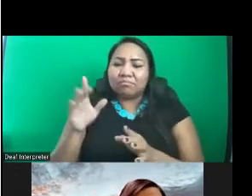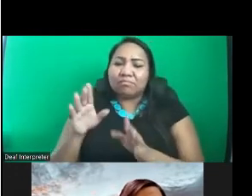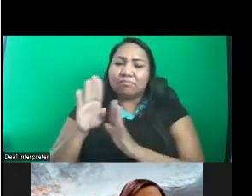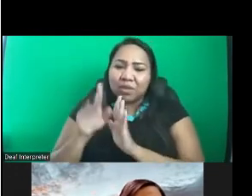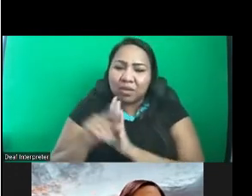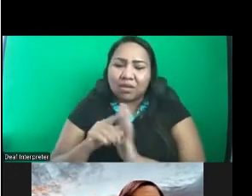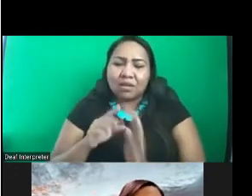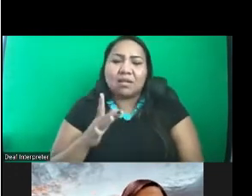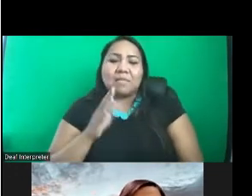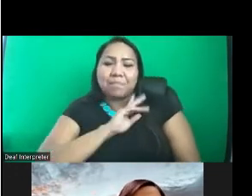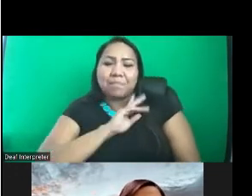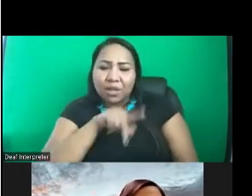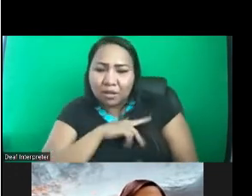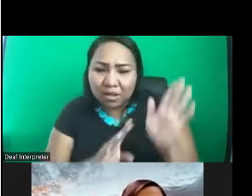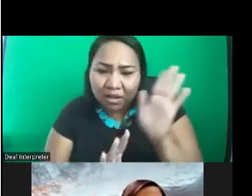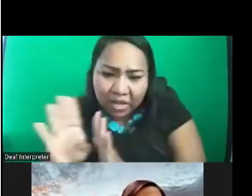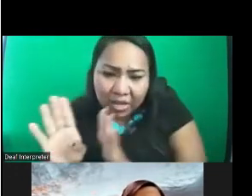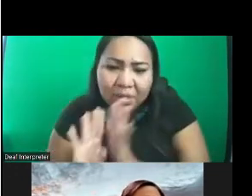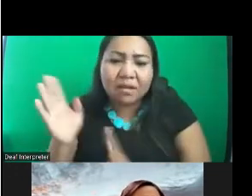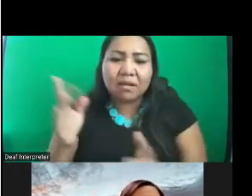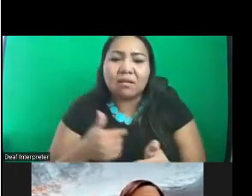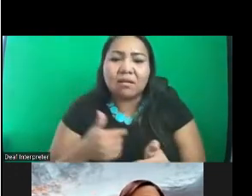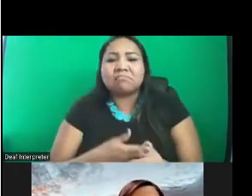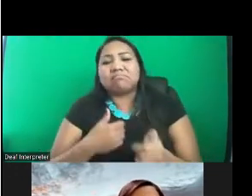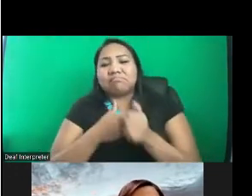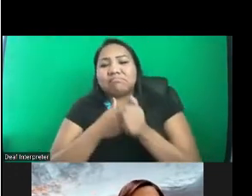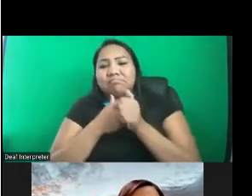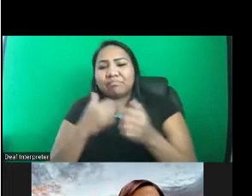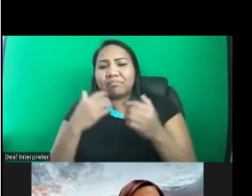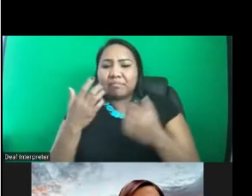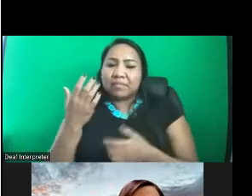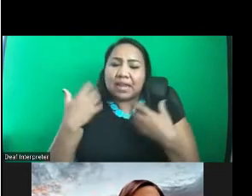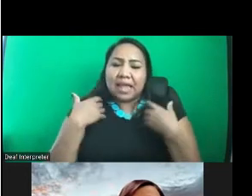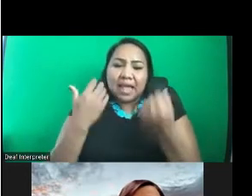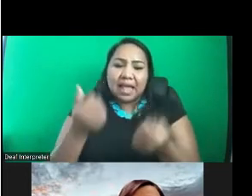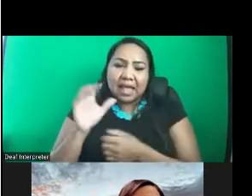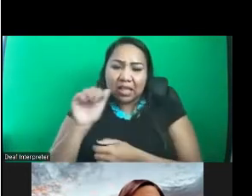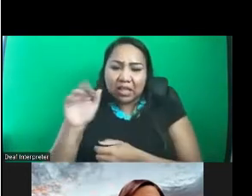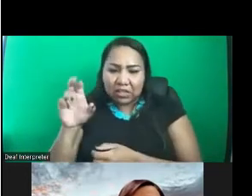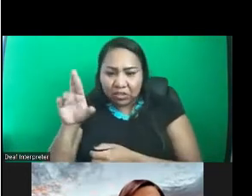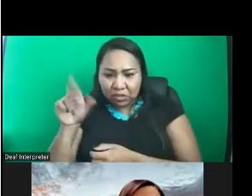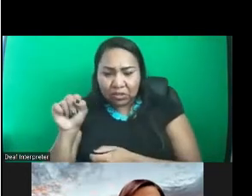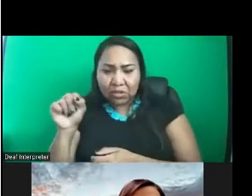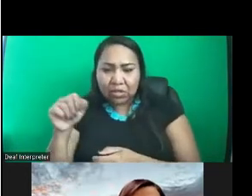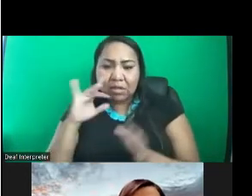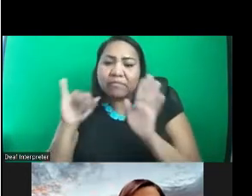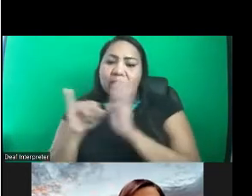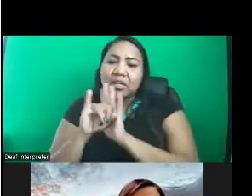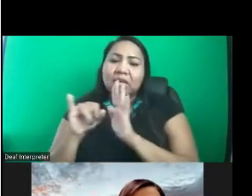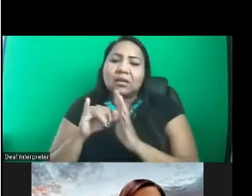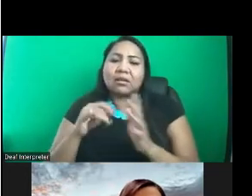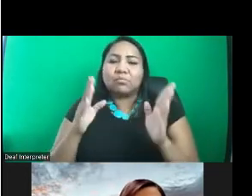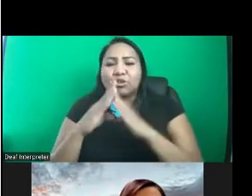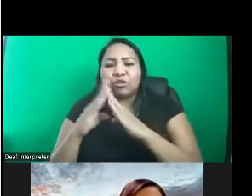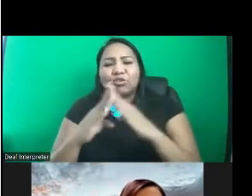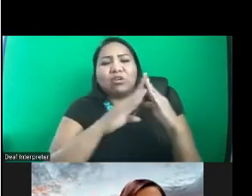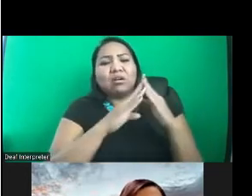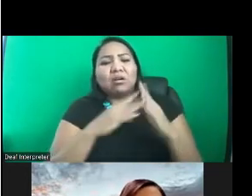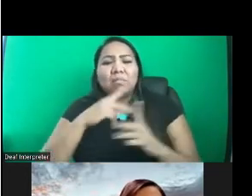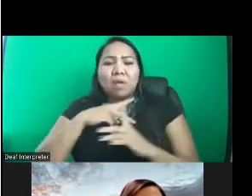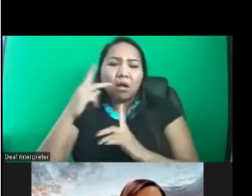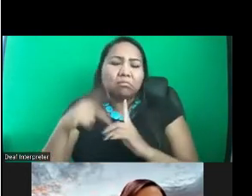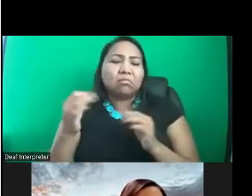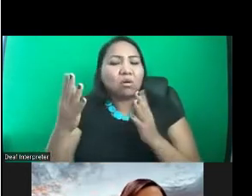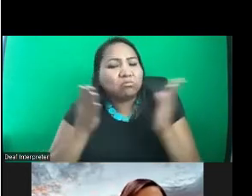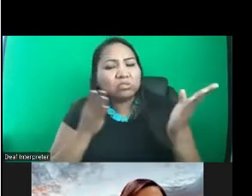also sticking to the healthcare field. So what we do is we identify a couple of community programs or services in the